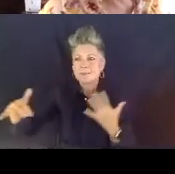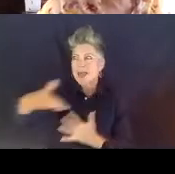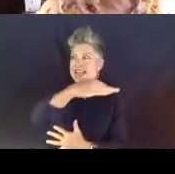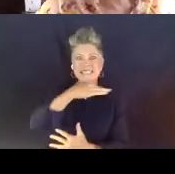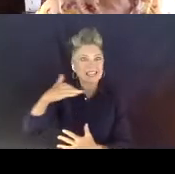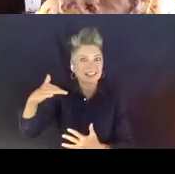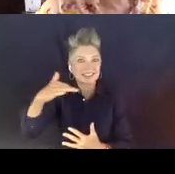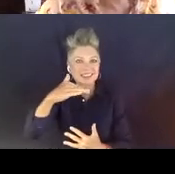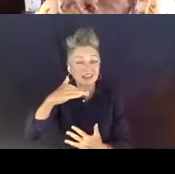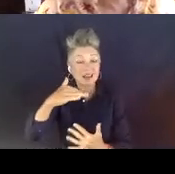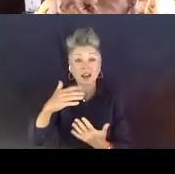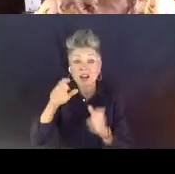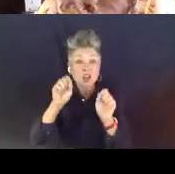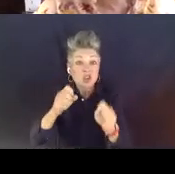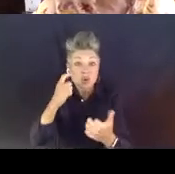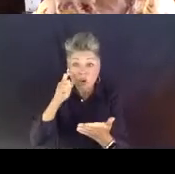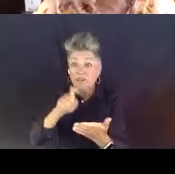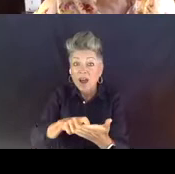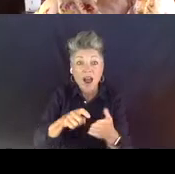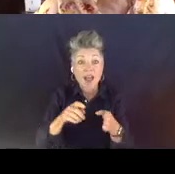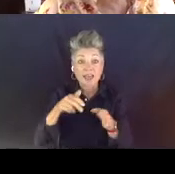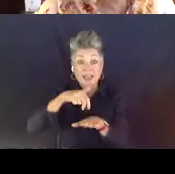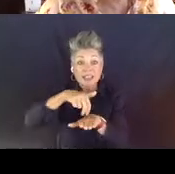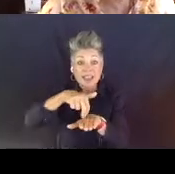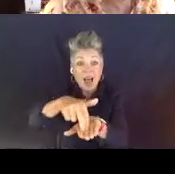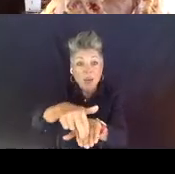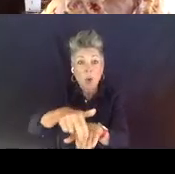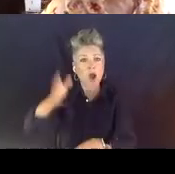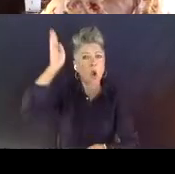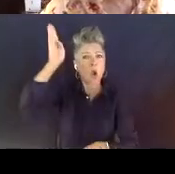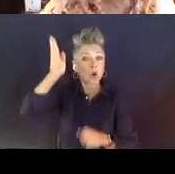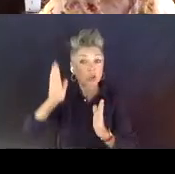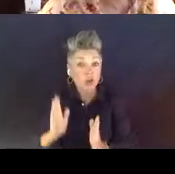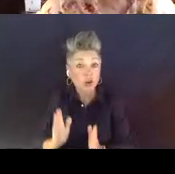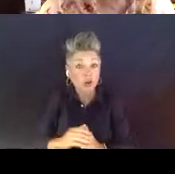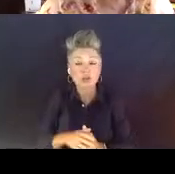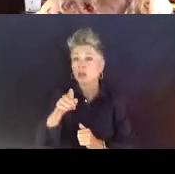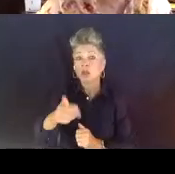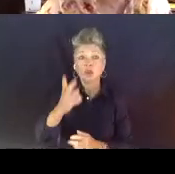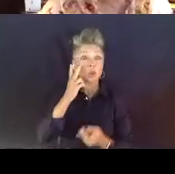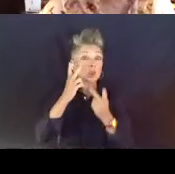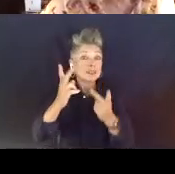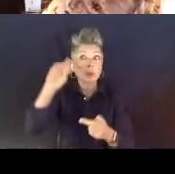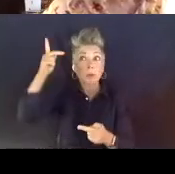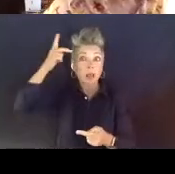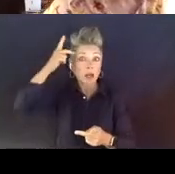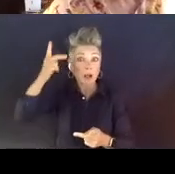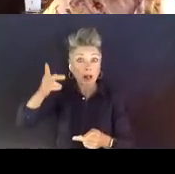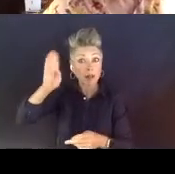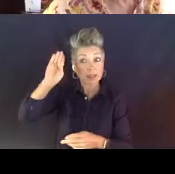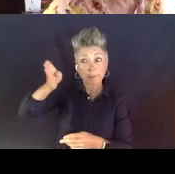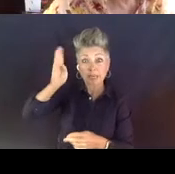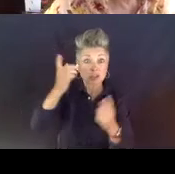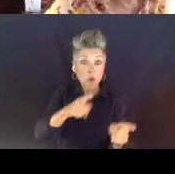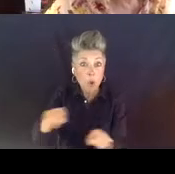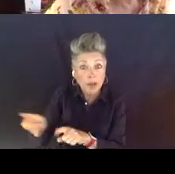You could find, for example, sidewalk orators. You could find political speeches going on.